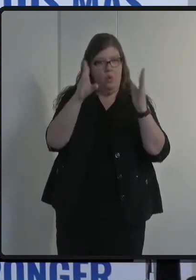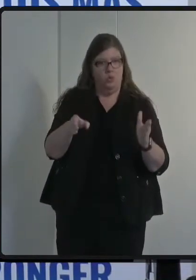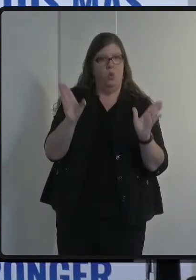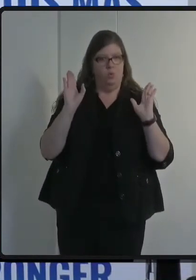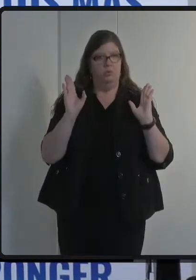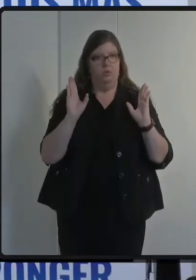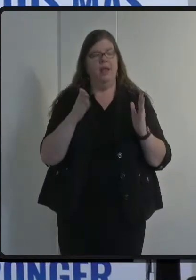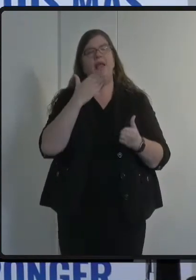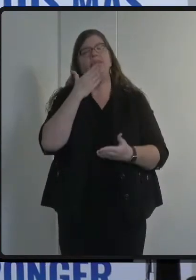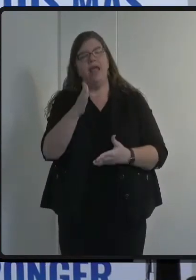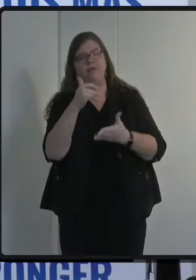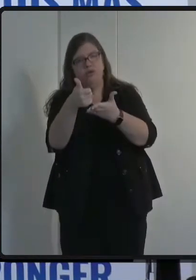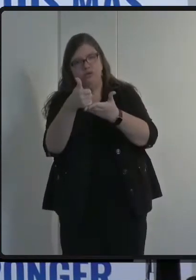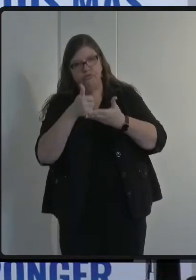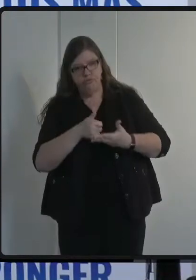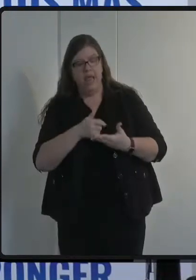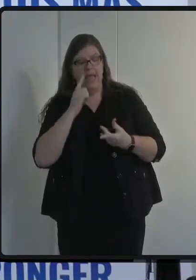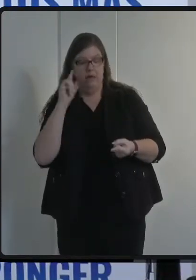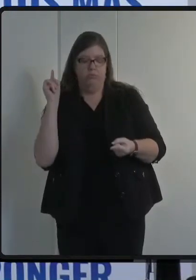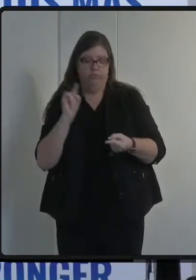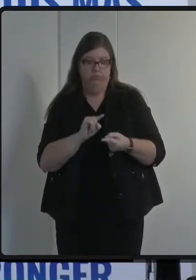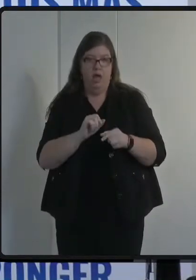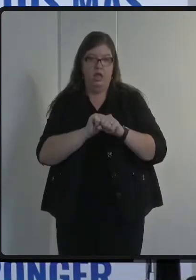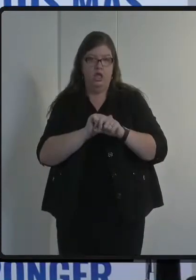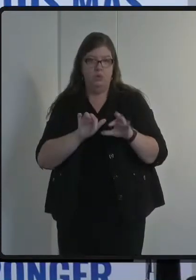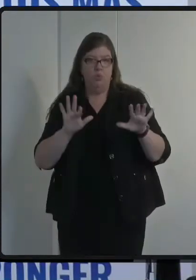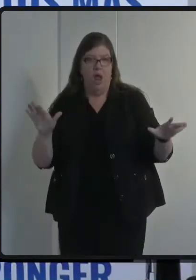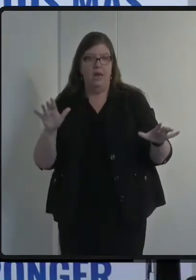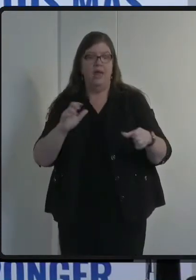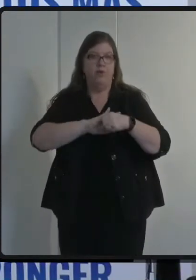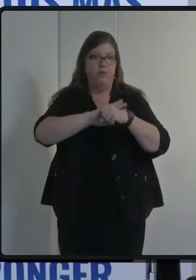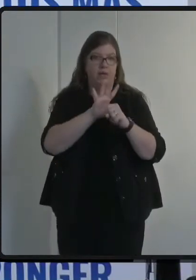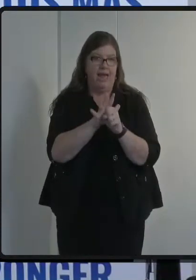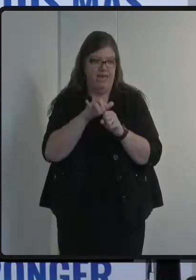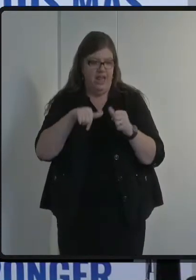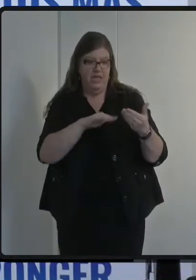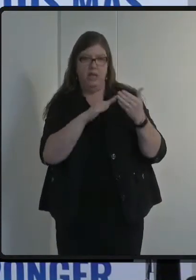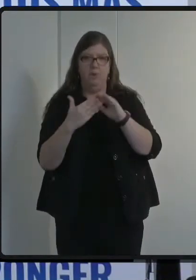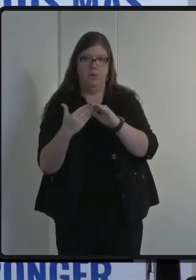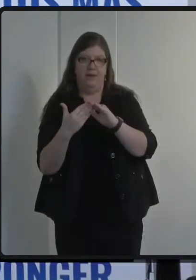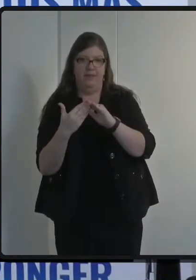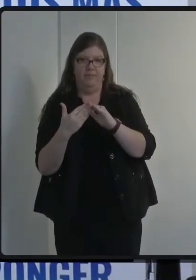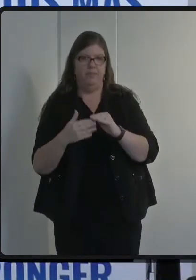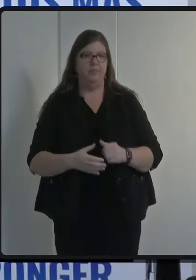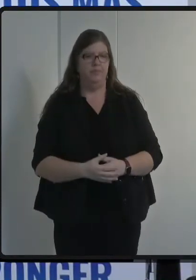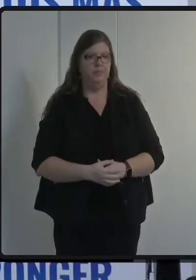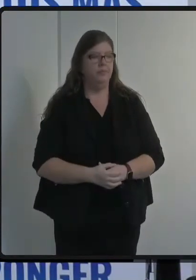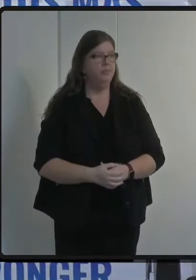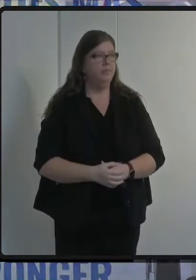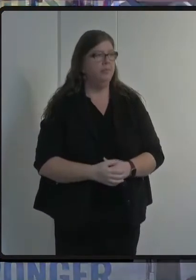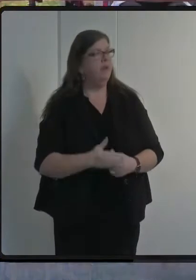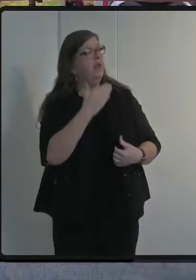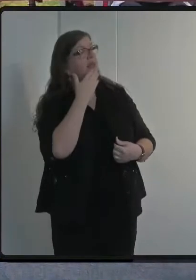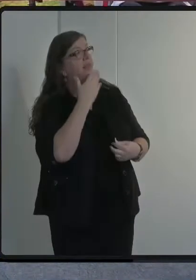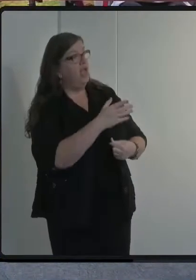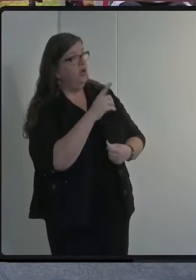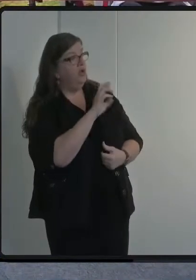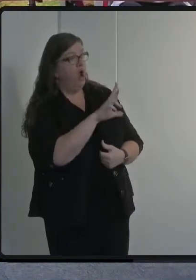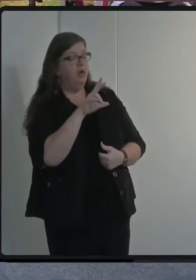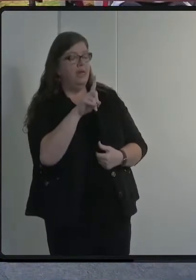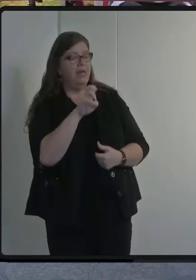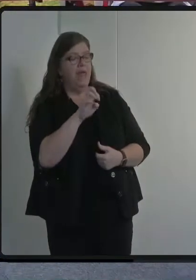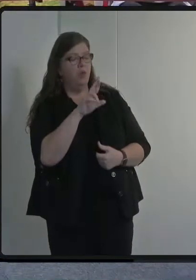your partnership in curtailing the spread of COVID-19 in our community. Thank you, Dr. Reynosso.